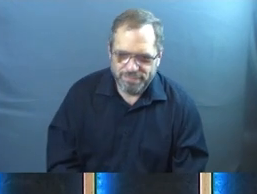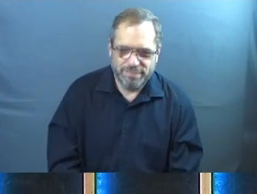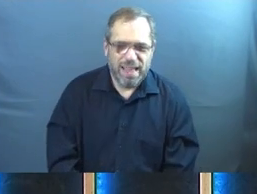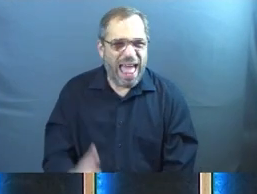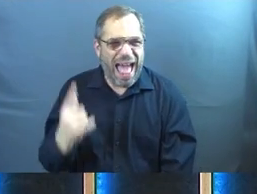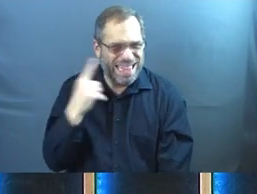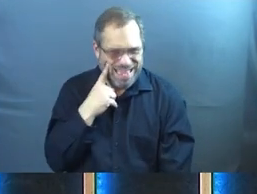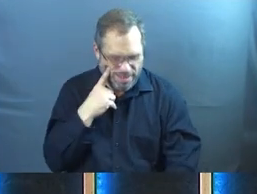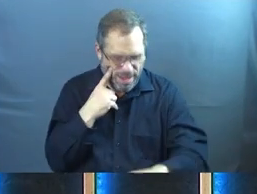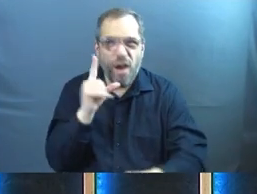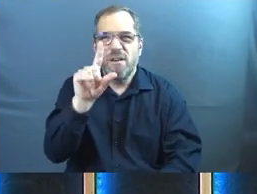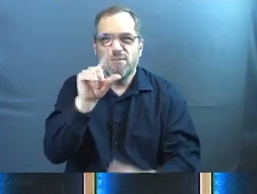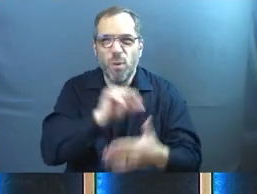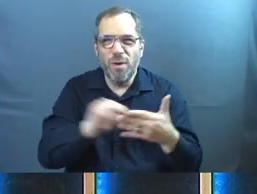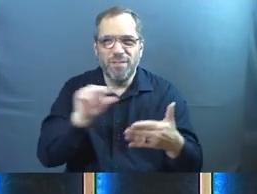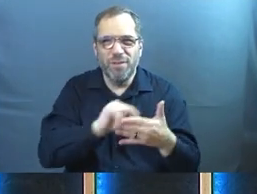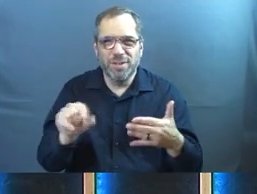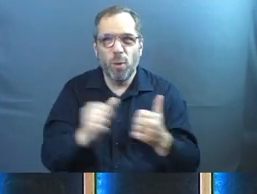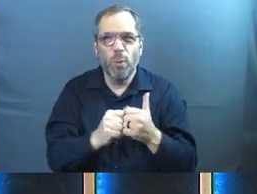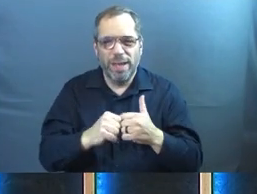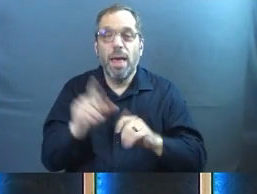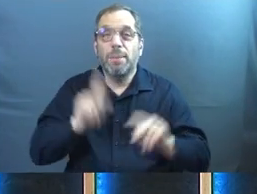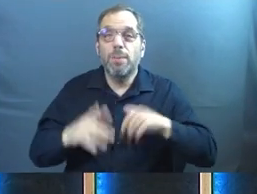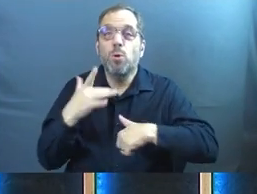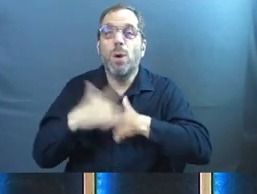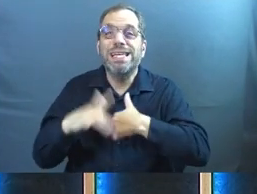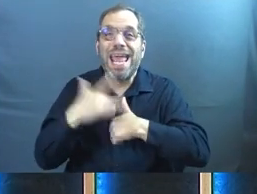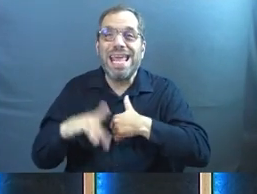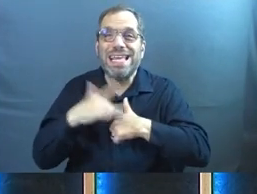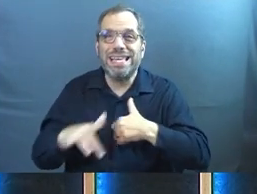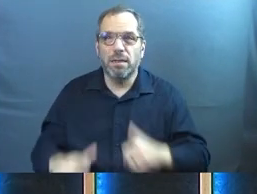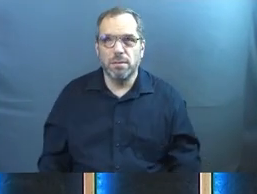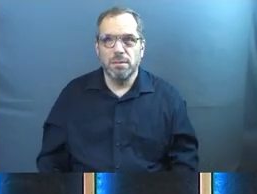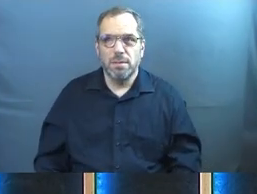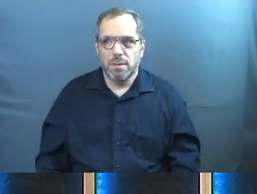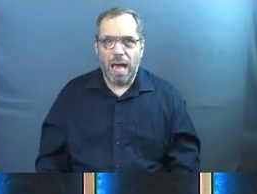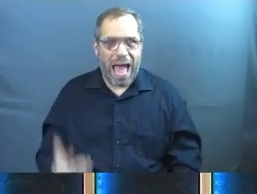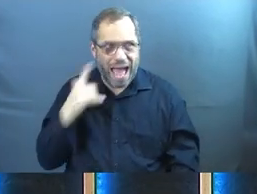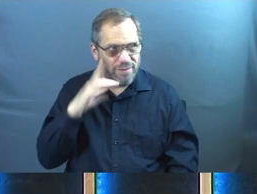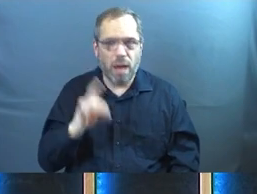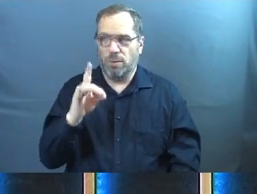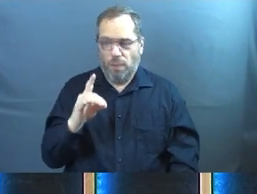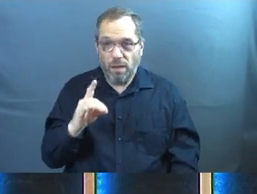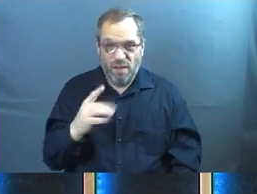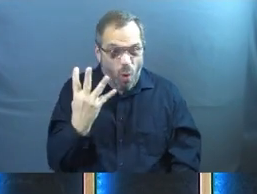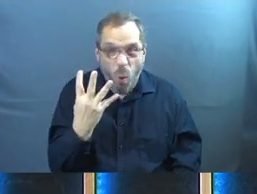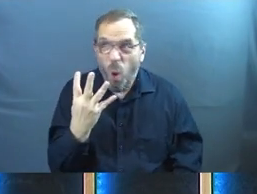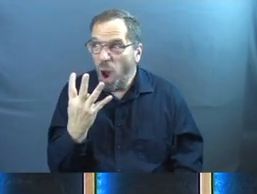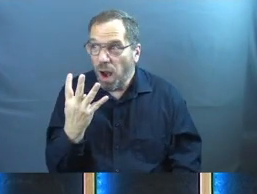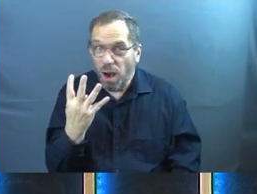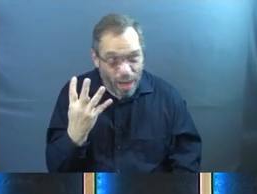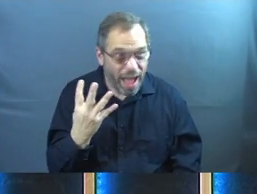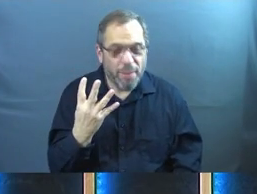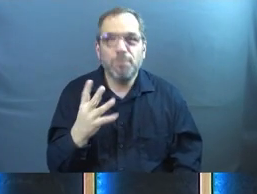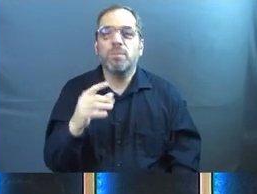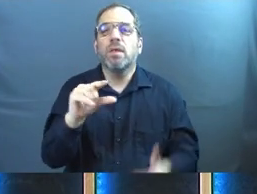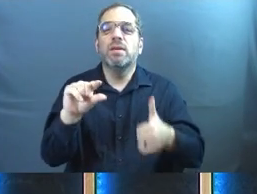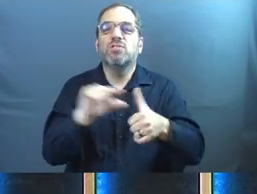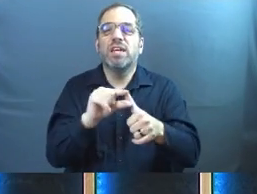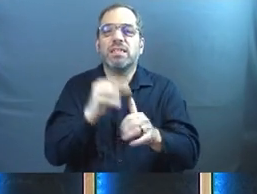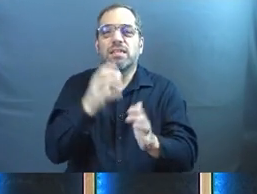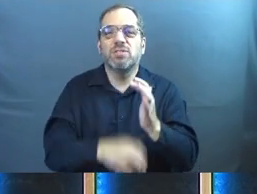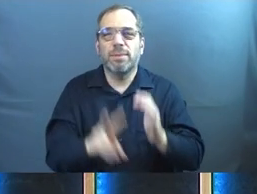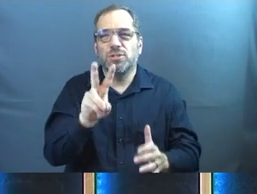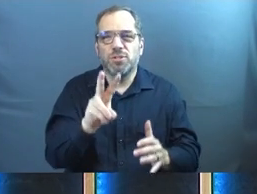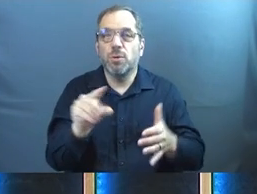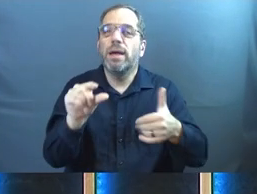I think I've got about four passages for you with naked people in them. I was surprised at how many I found, as a matter of fact. Genesis chapter